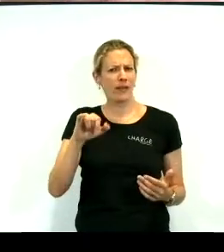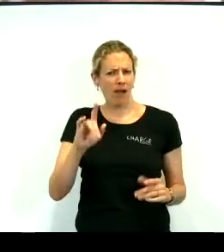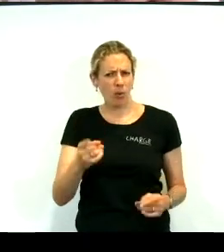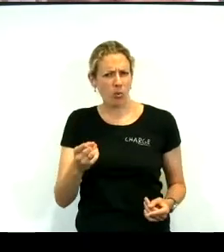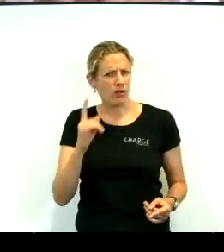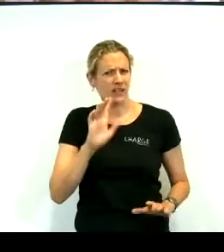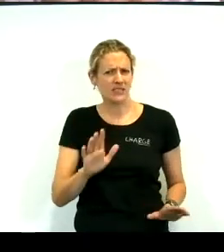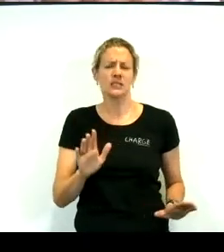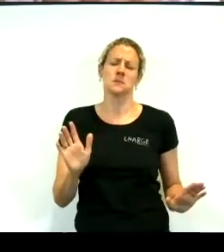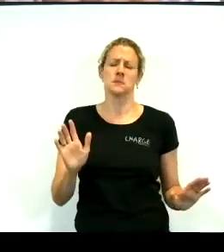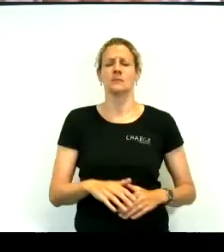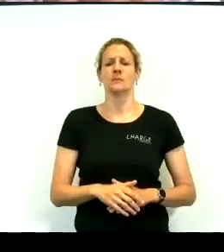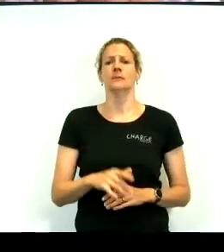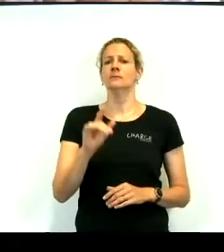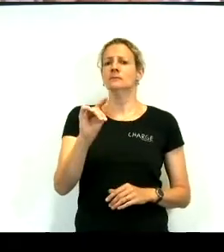with object cues